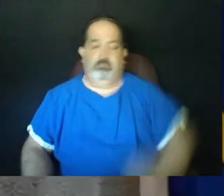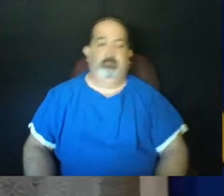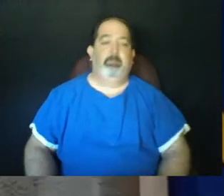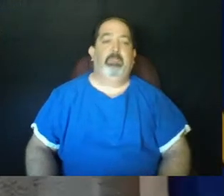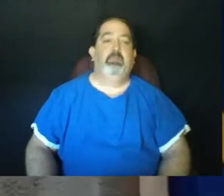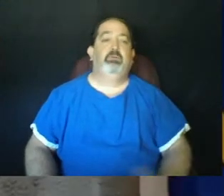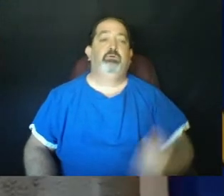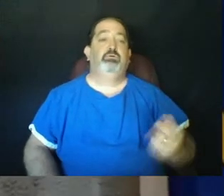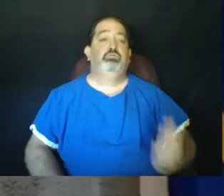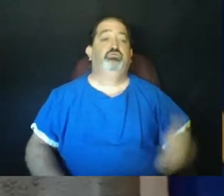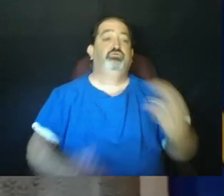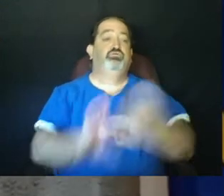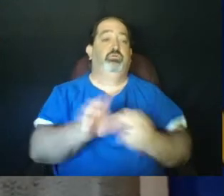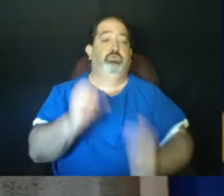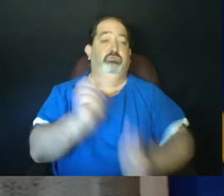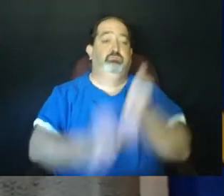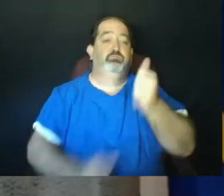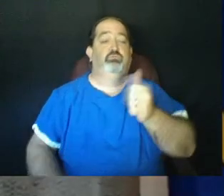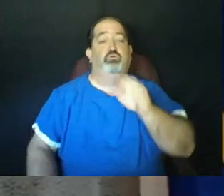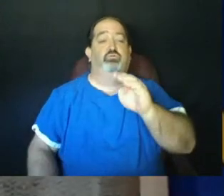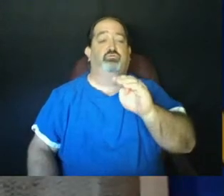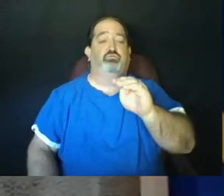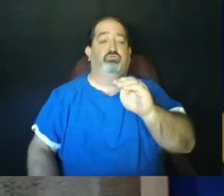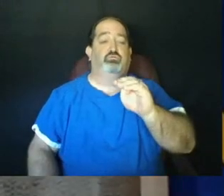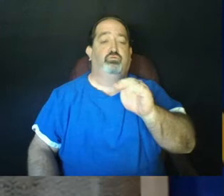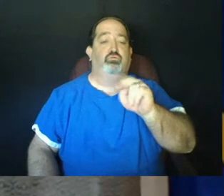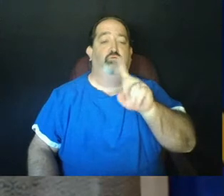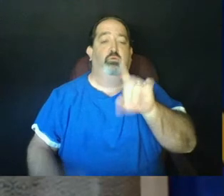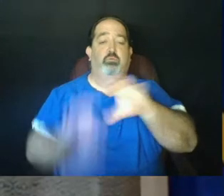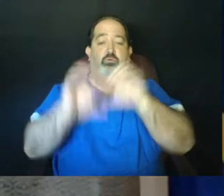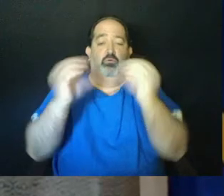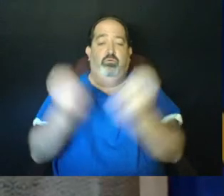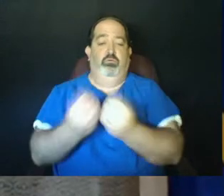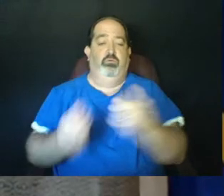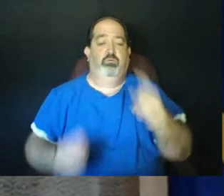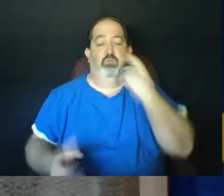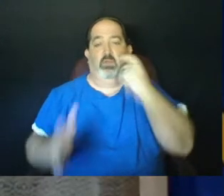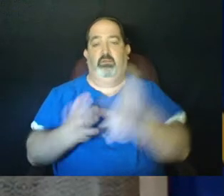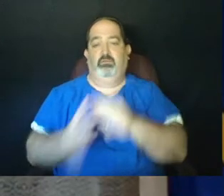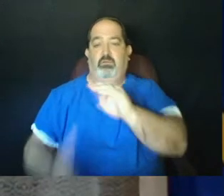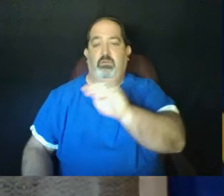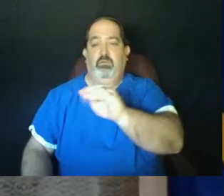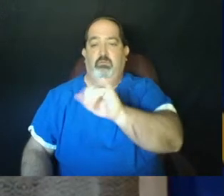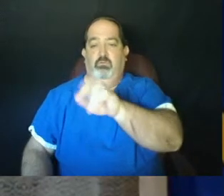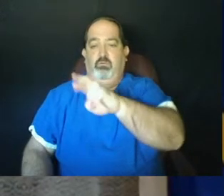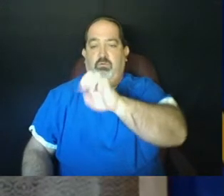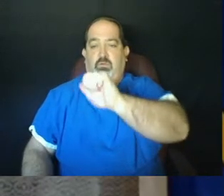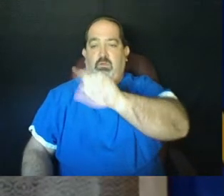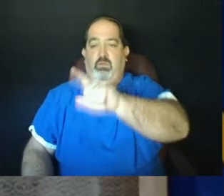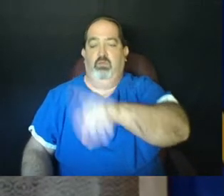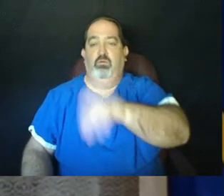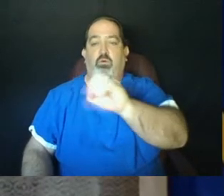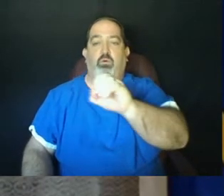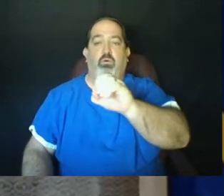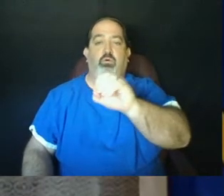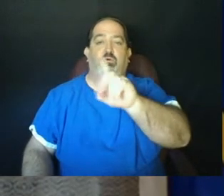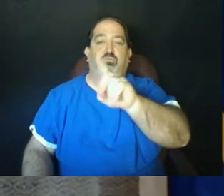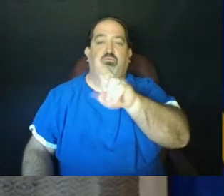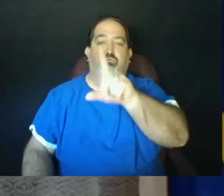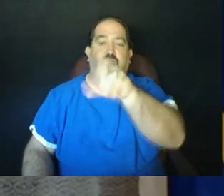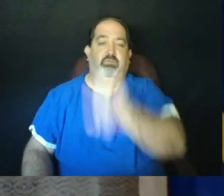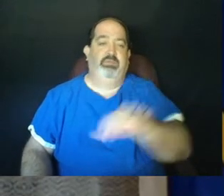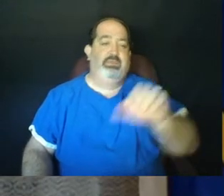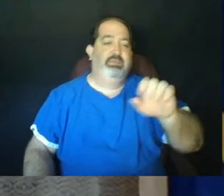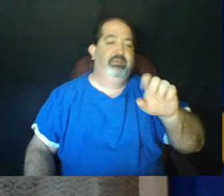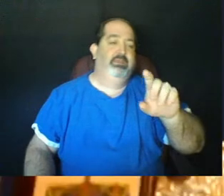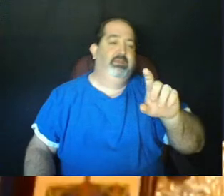To join this most noble company, their Excellencies recognize Muriel O'Dooley and Emmeline